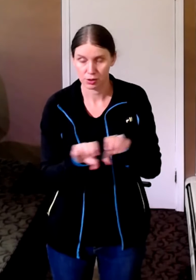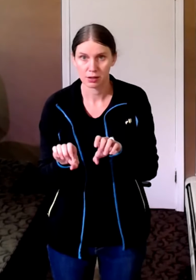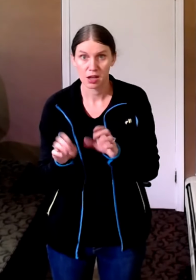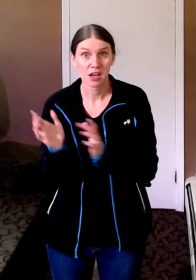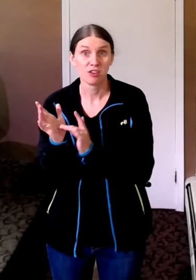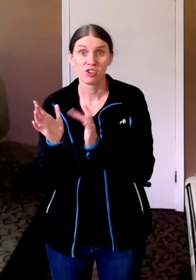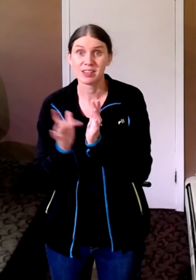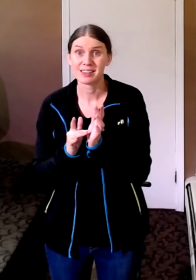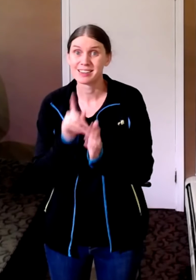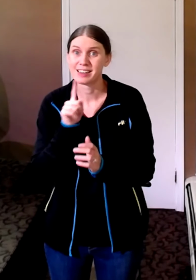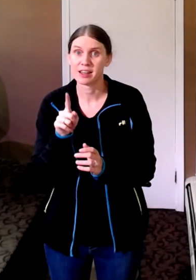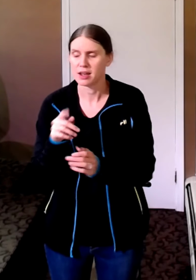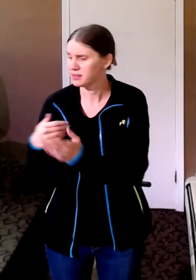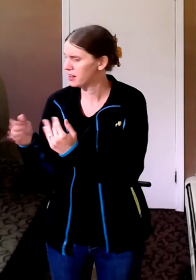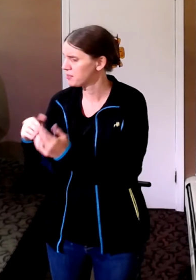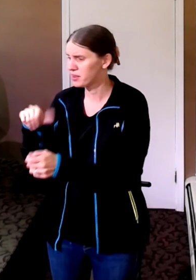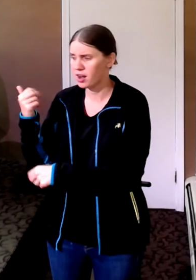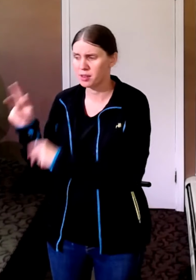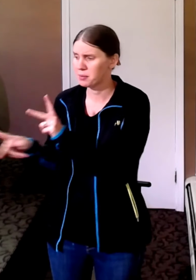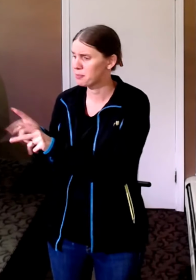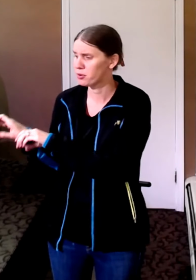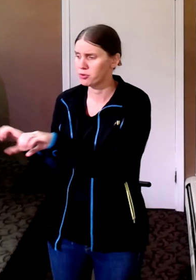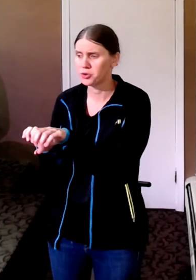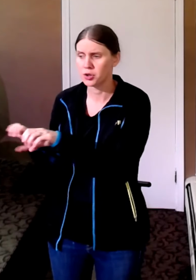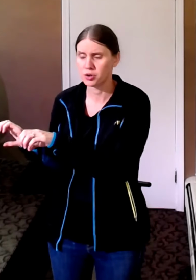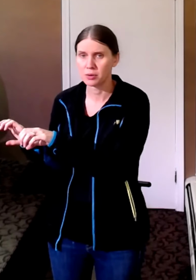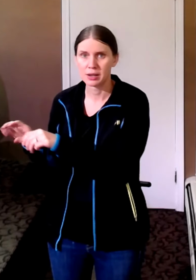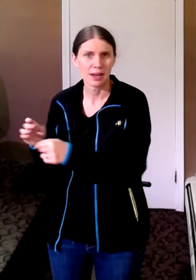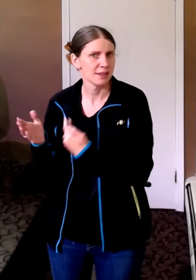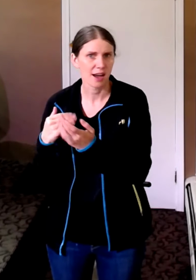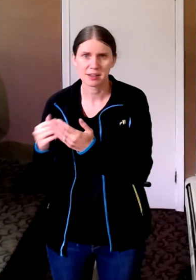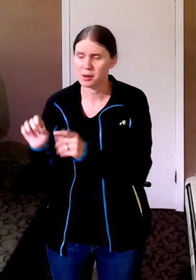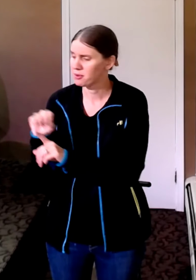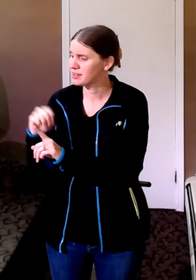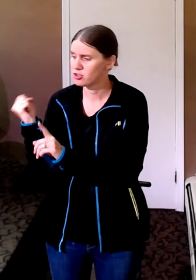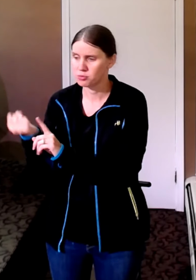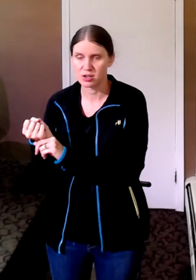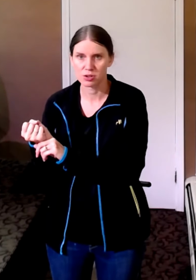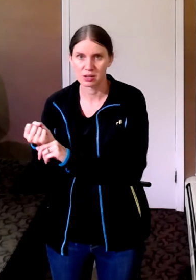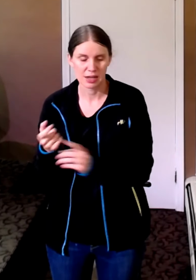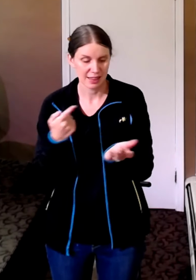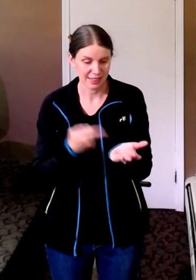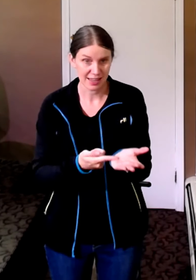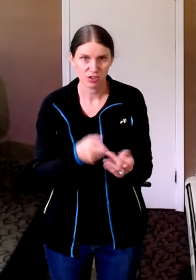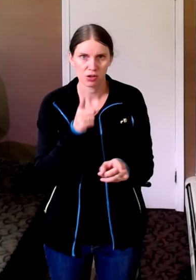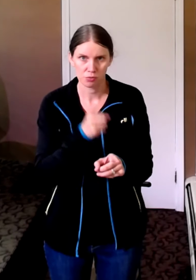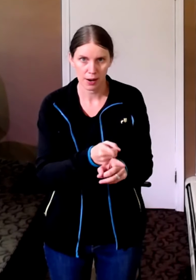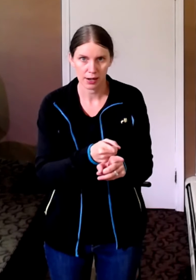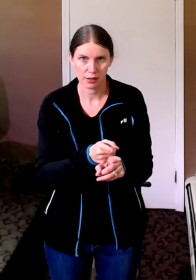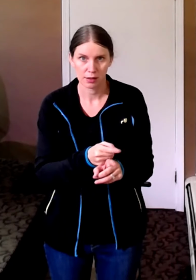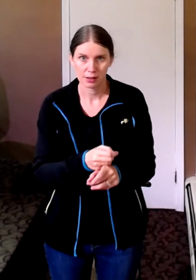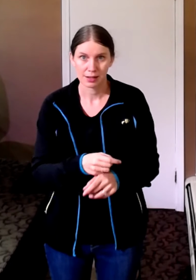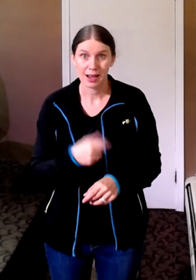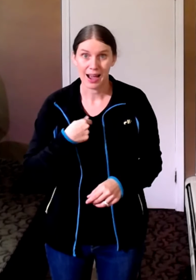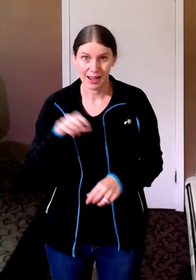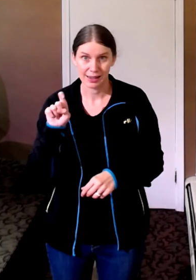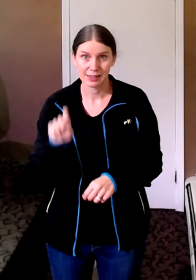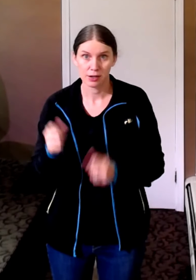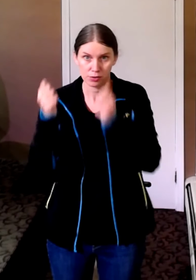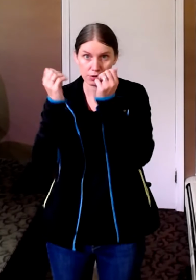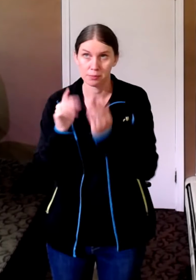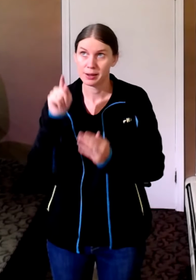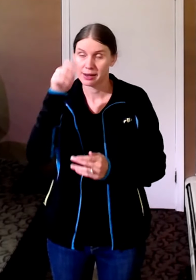it doesn't matter what people are doing to me. It doesn't matter what the circumstances are like. Right is right, and that's what I need to